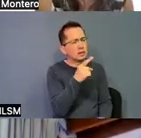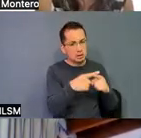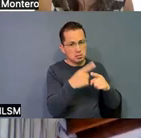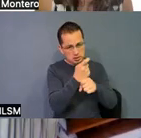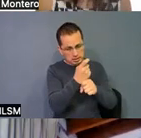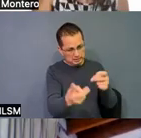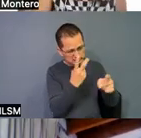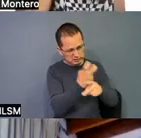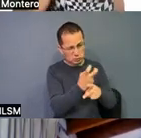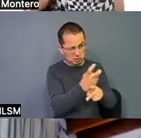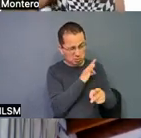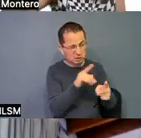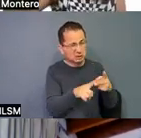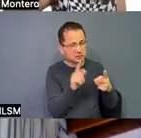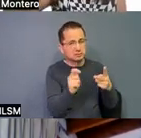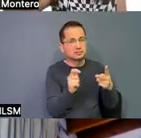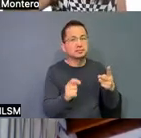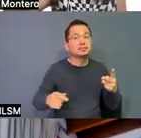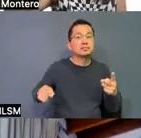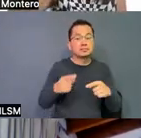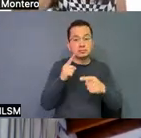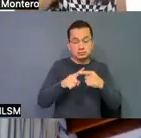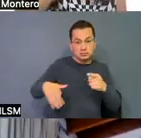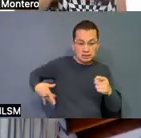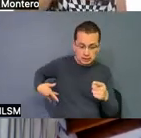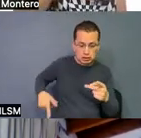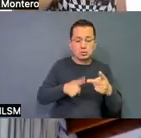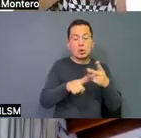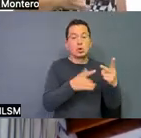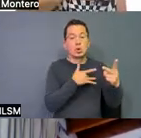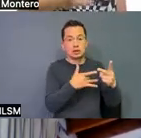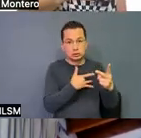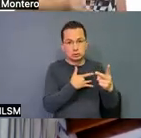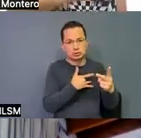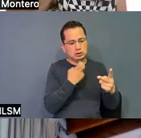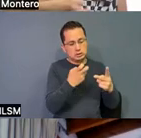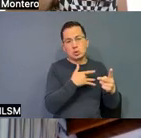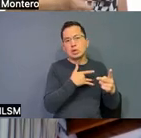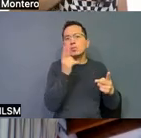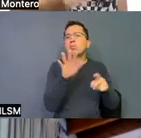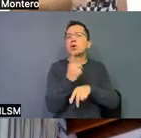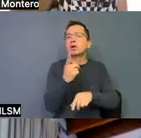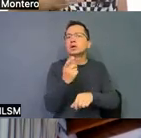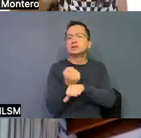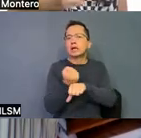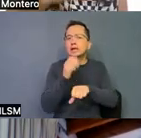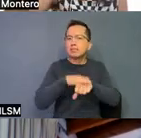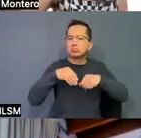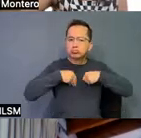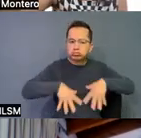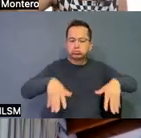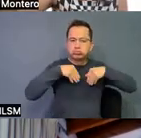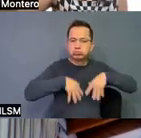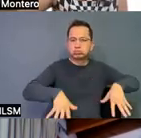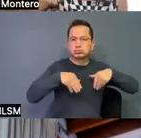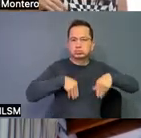could repeat the second one. Yes, it's the liver, and then it goes to the heart because more blood is needed for the body to defend itself. Then it